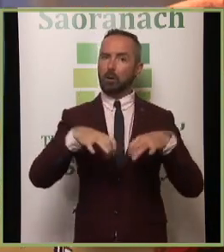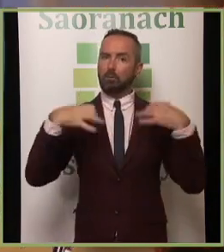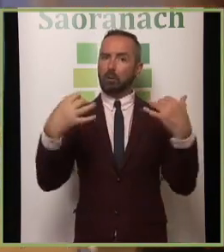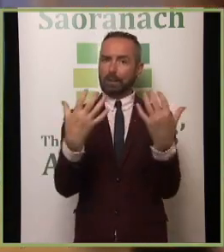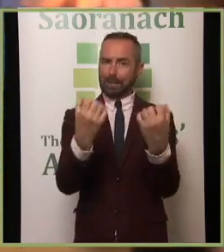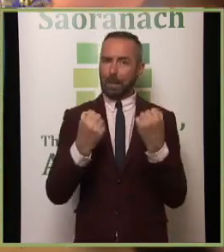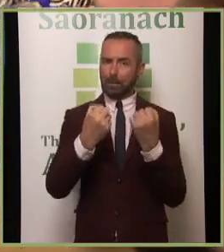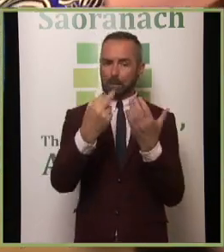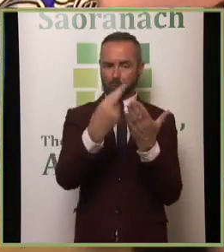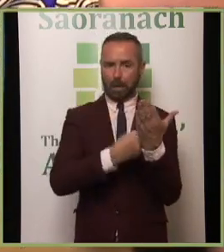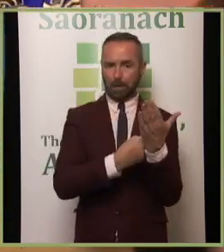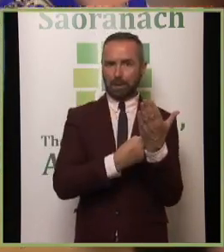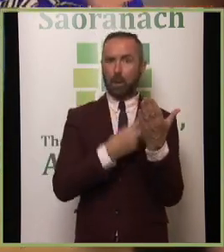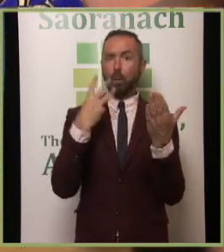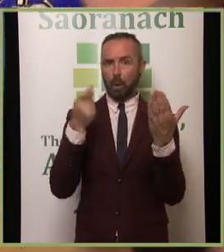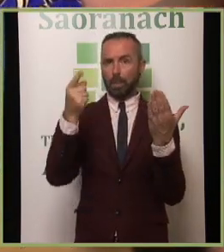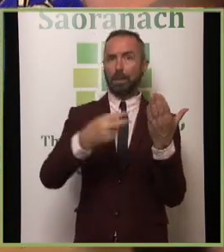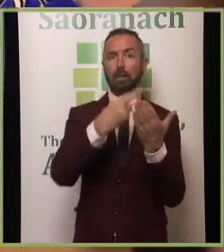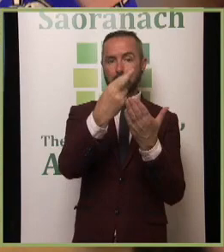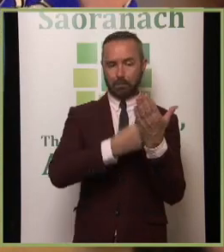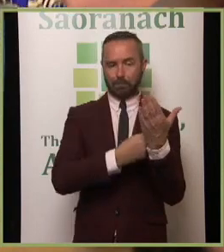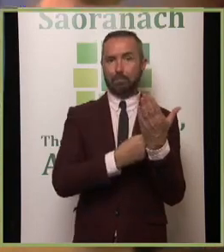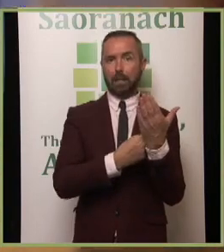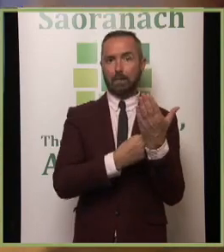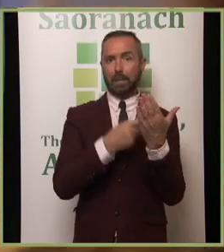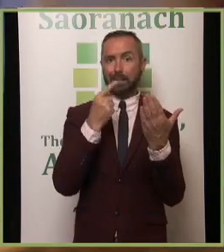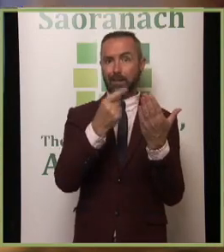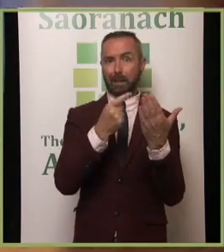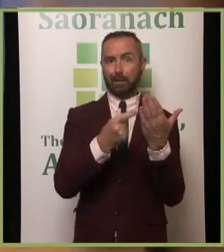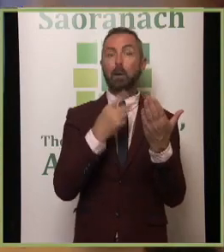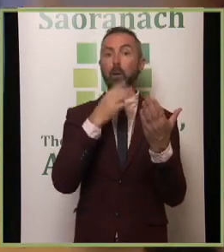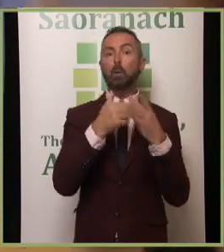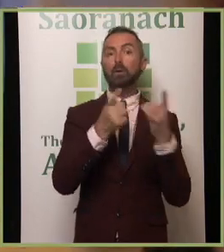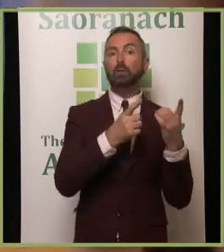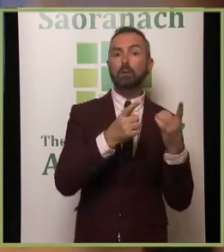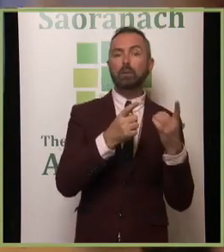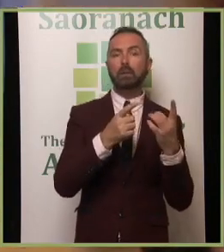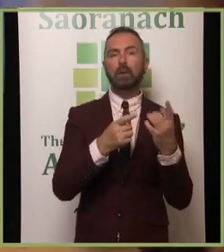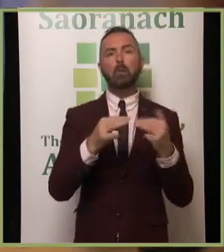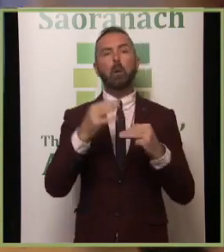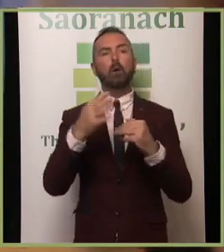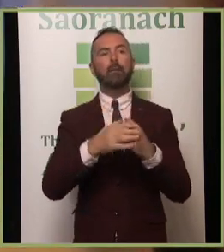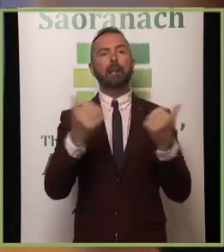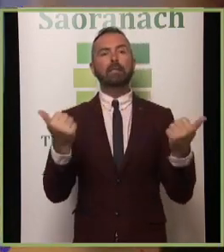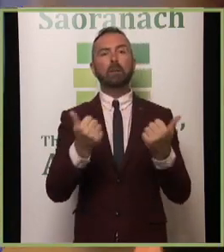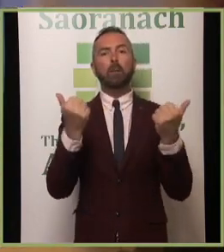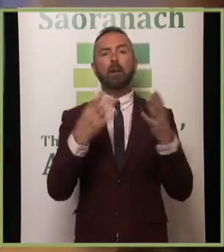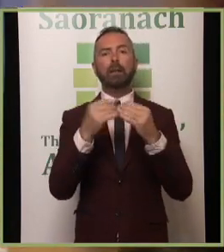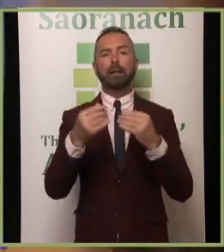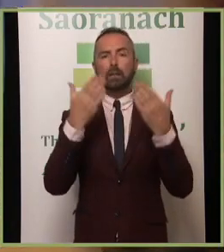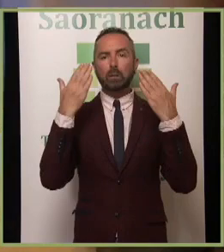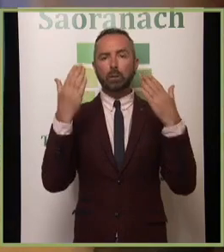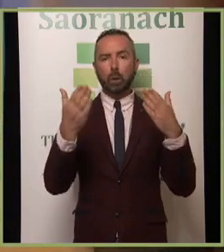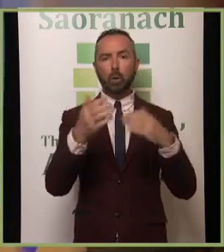on board your recommendations, this is what they're doing with it, or whatever. And it's more a symbolic thing to lead from the front and say, we